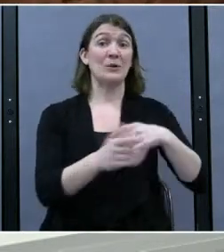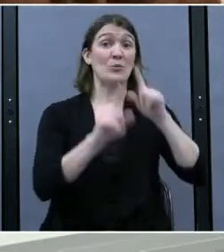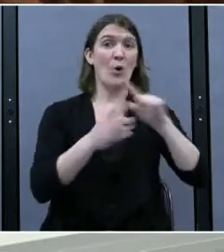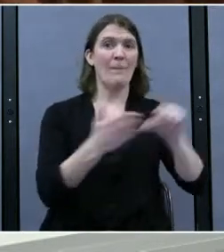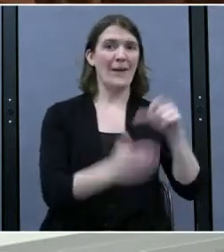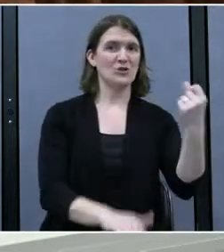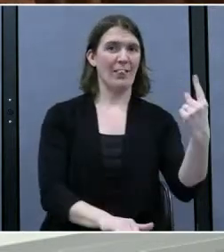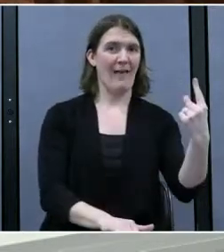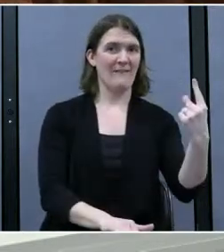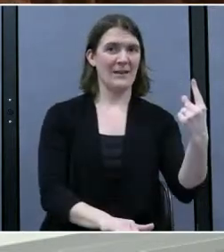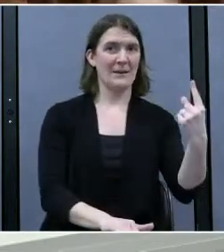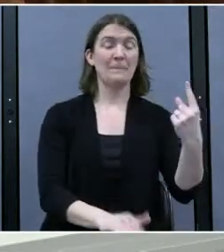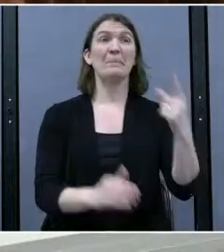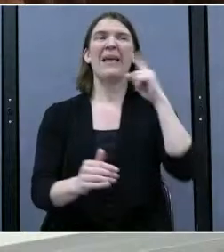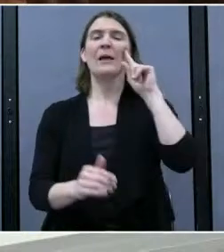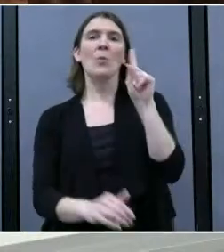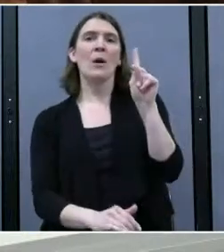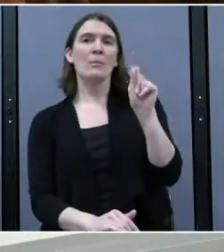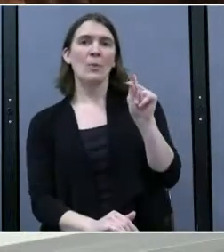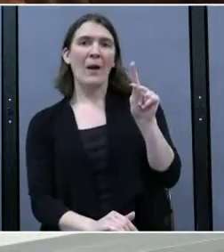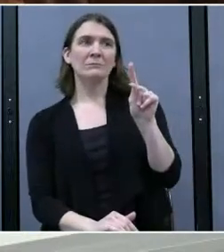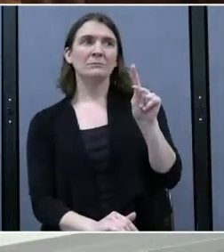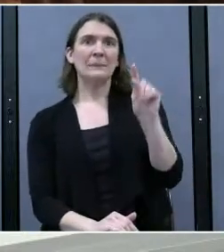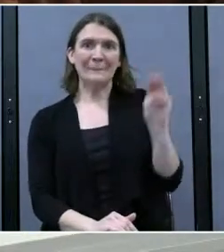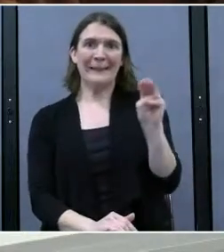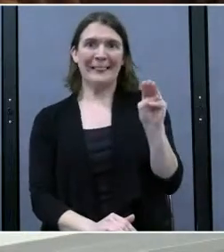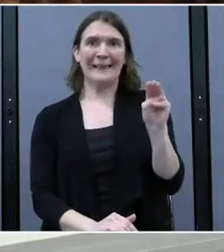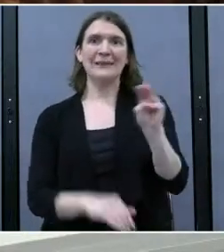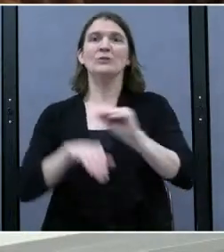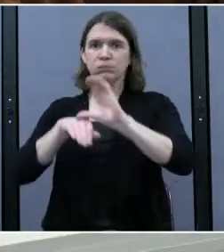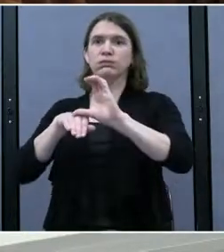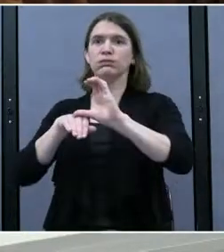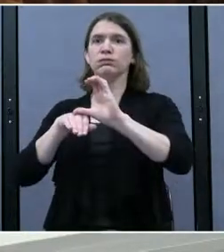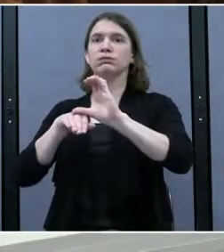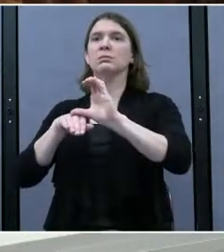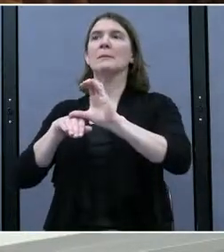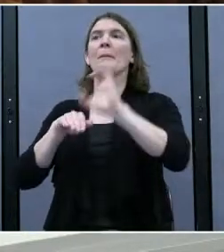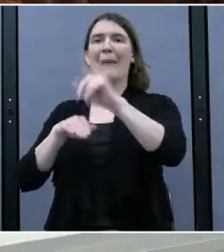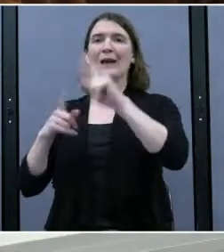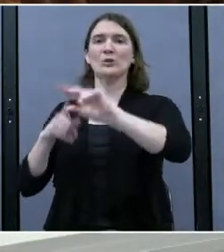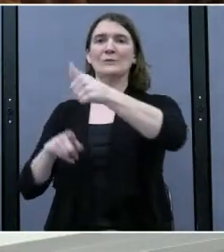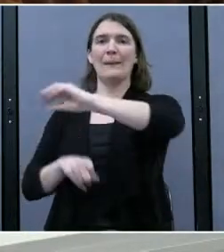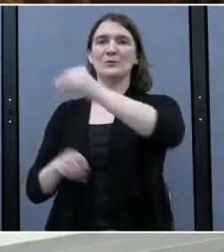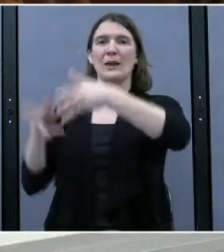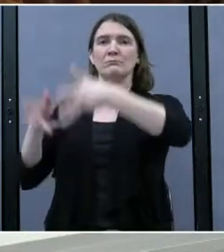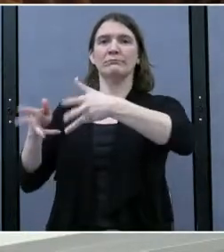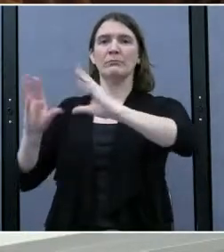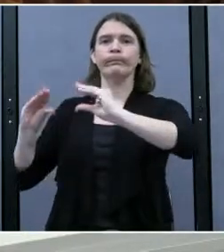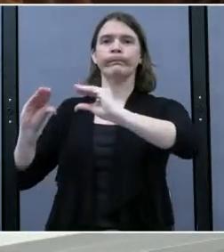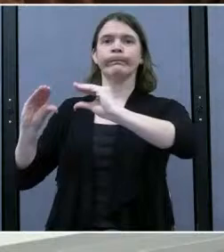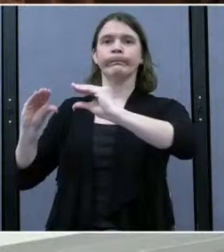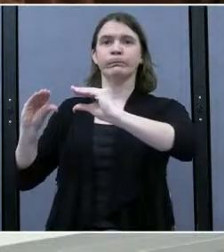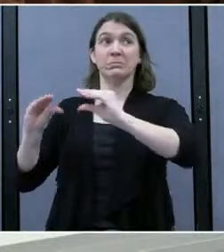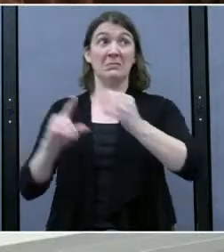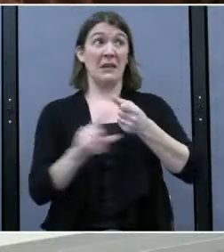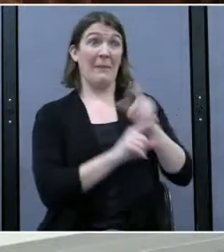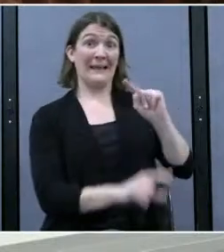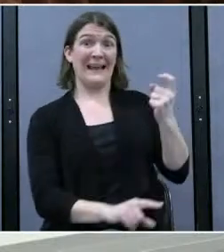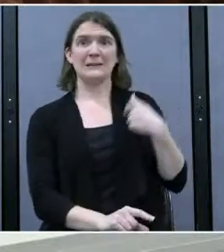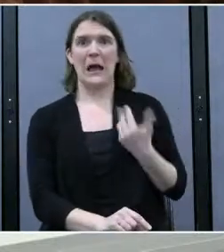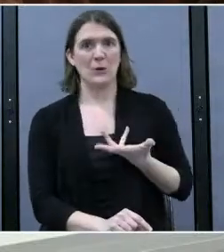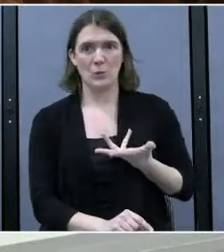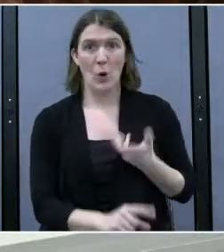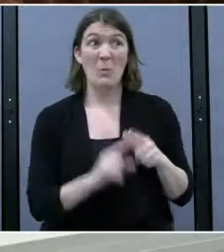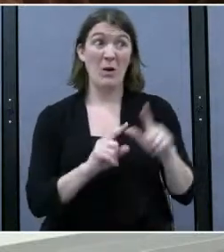And I don't know what that would translate to in terms of its effect on the tax rate, which would be an interesting question. But it's a